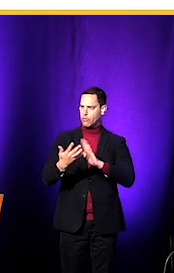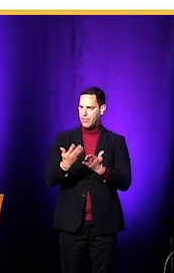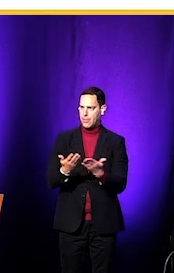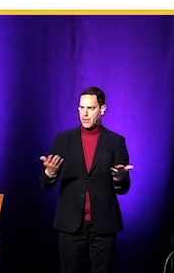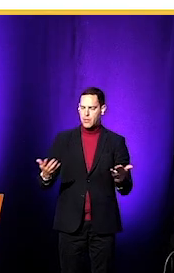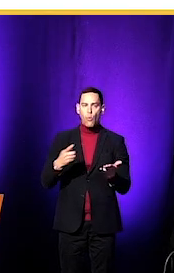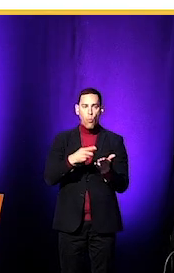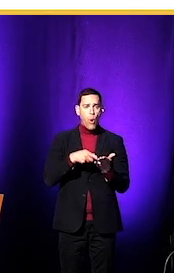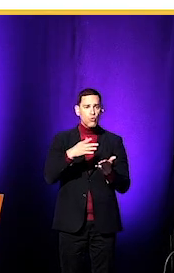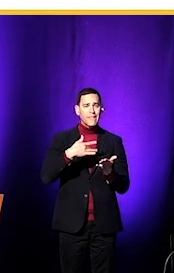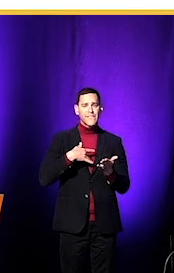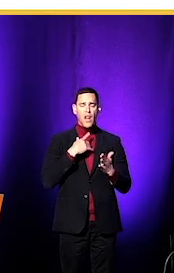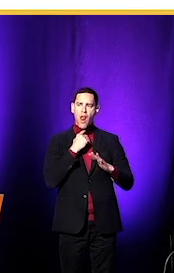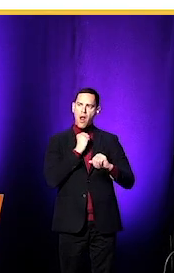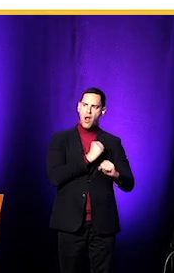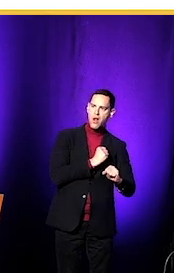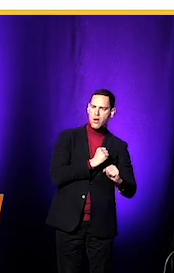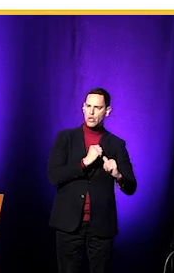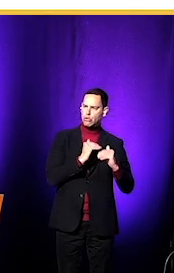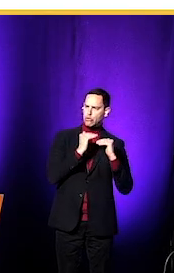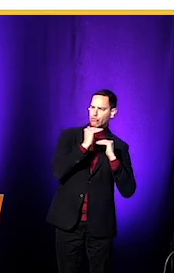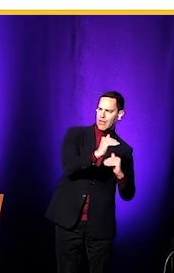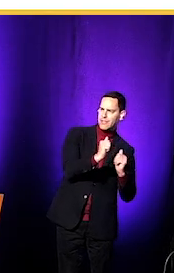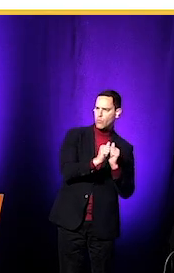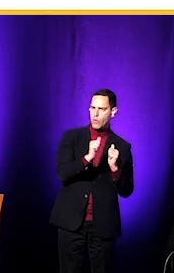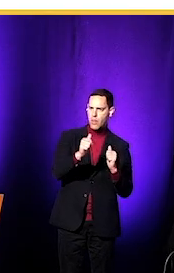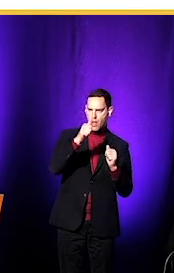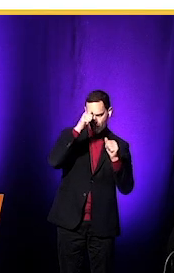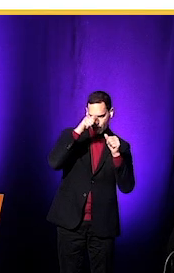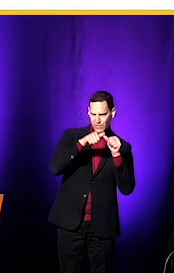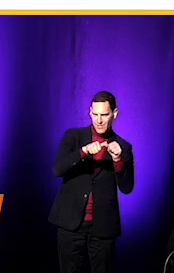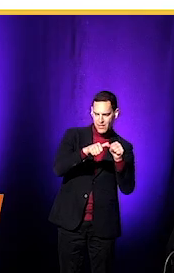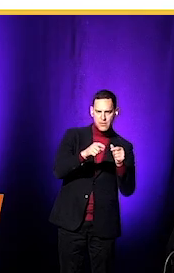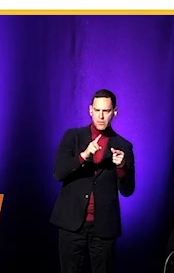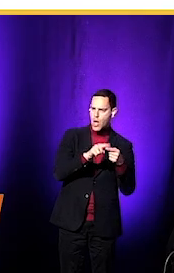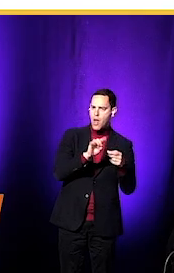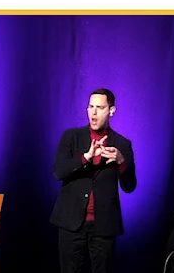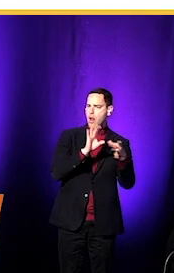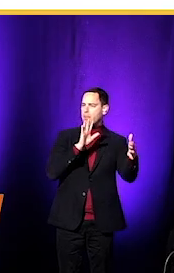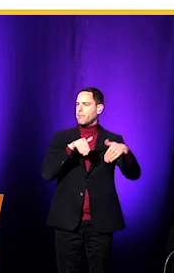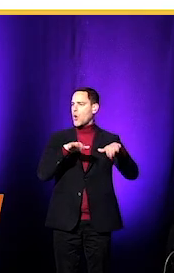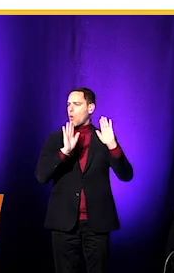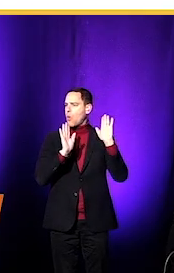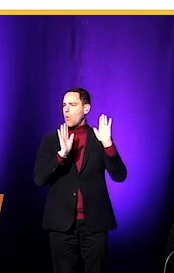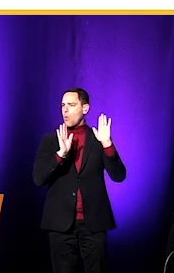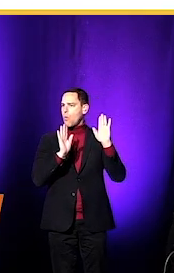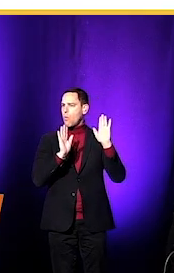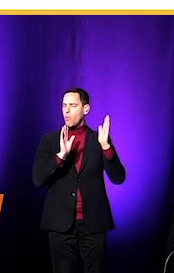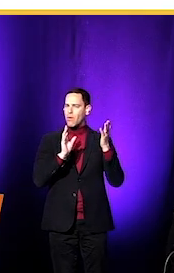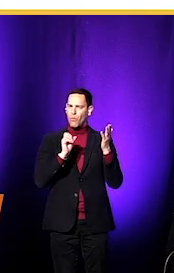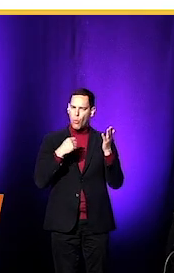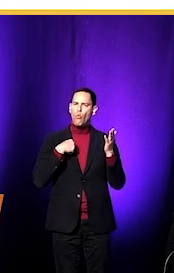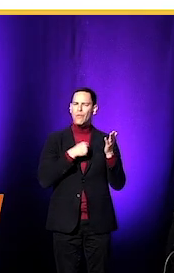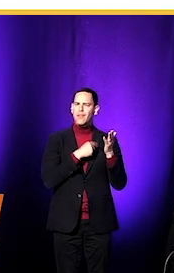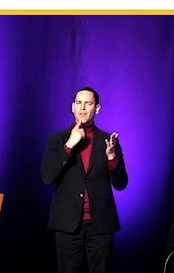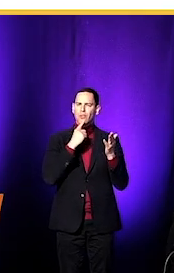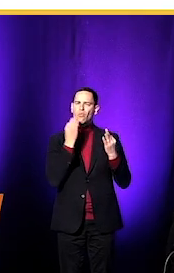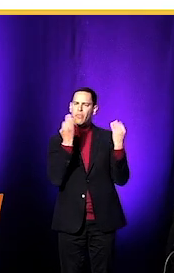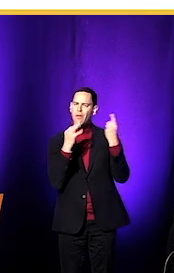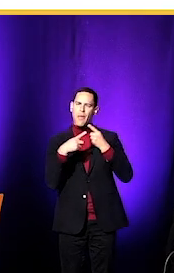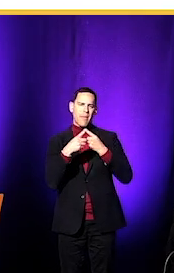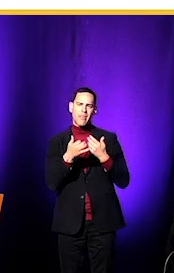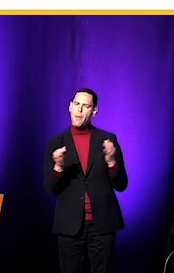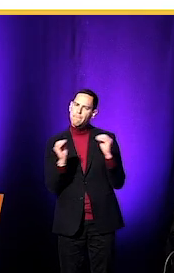constraints, that are threats to resilience, right? So I think that idea probably has to be lifted up more in this,